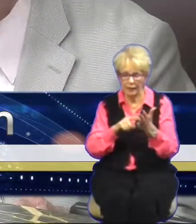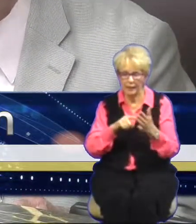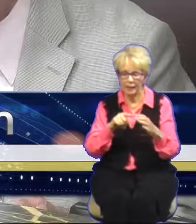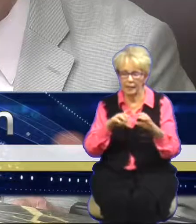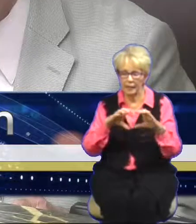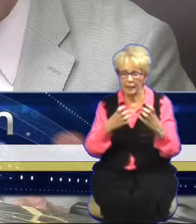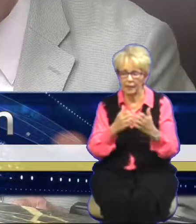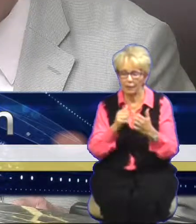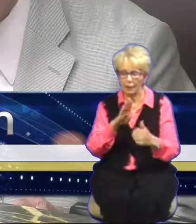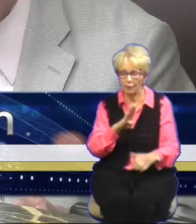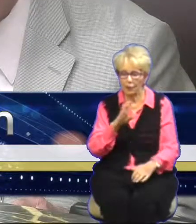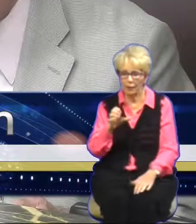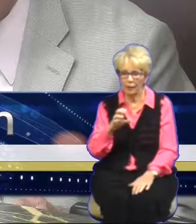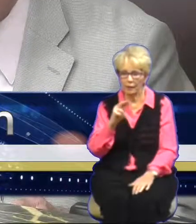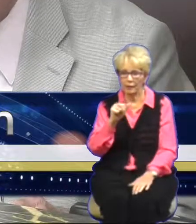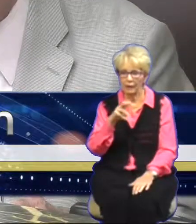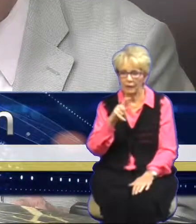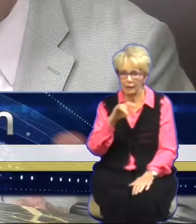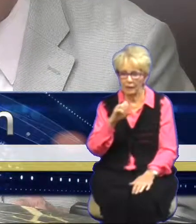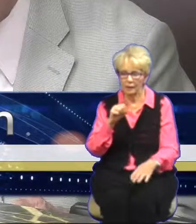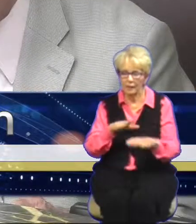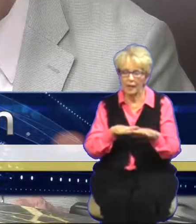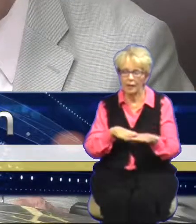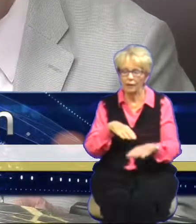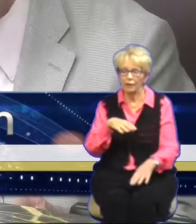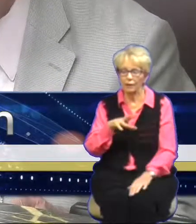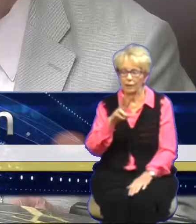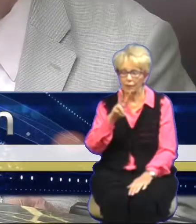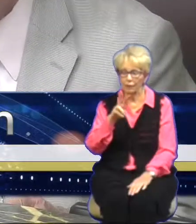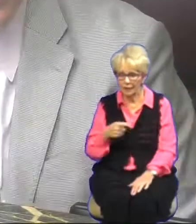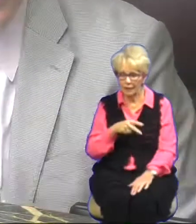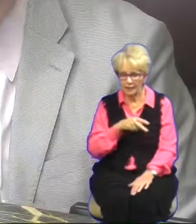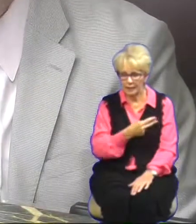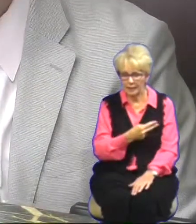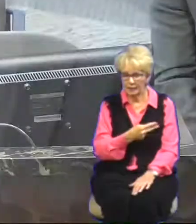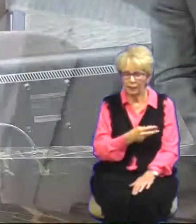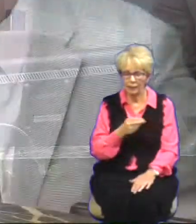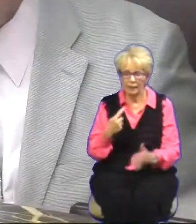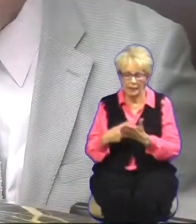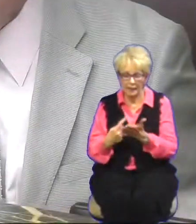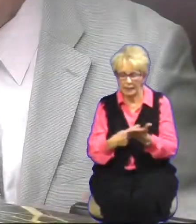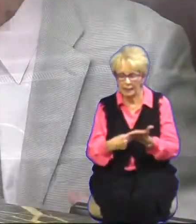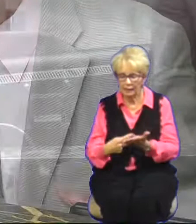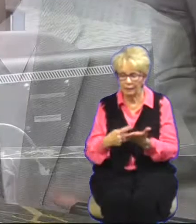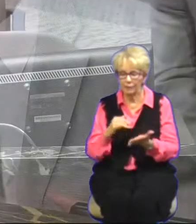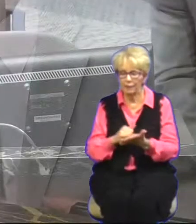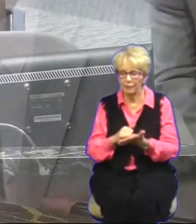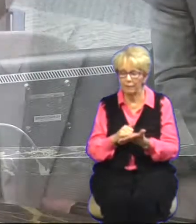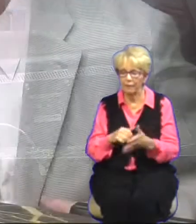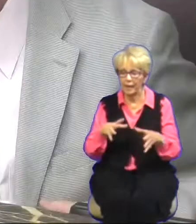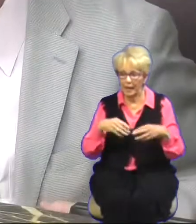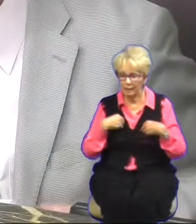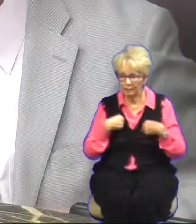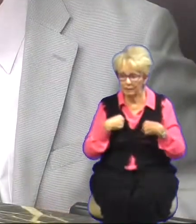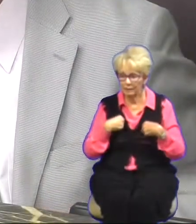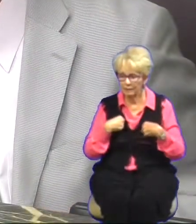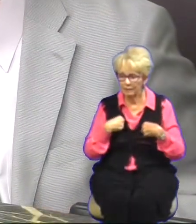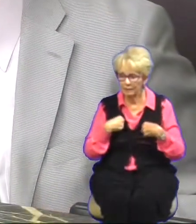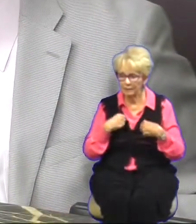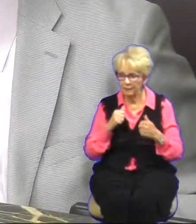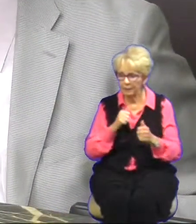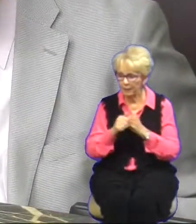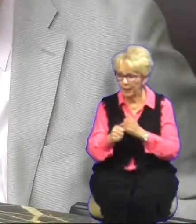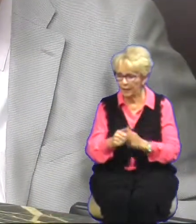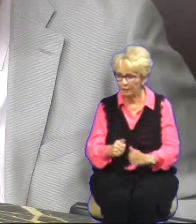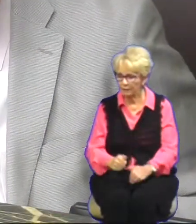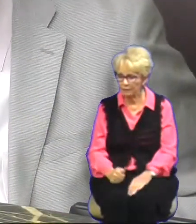and Burke County Narcotics Task Force on April the 4th, 2015. All in favor, please signify by saying aye. Aye. Motion passes. I'm